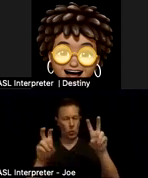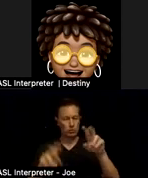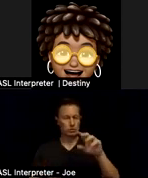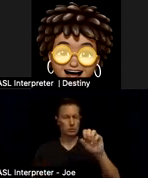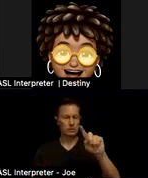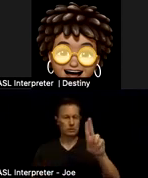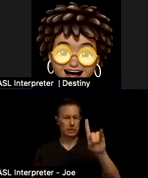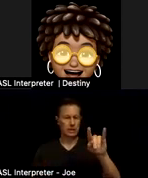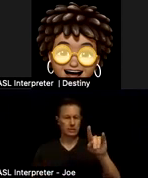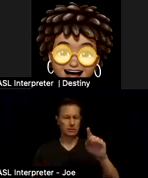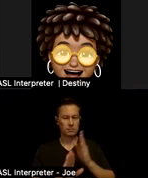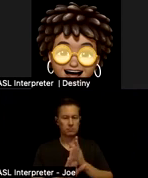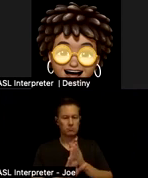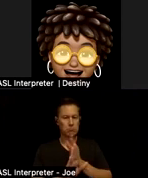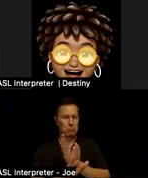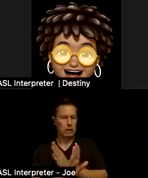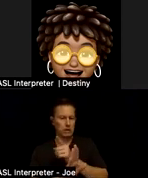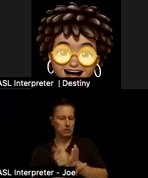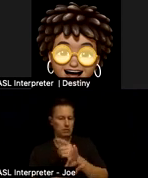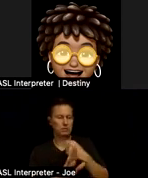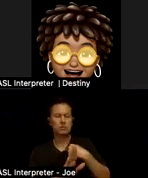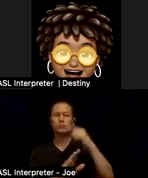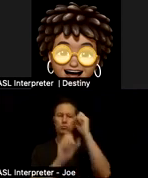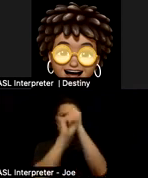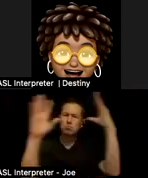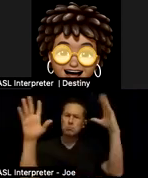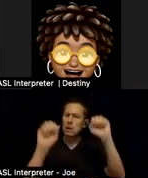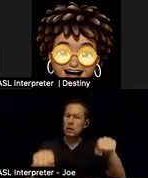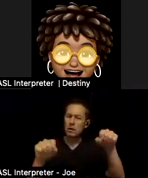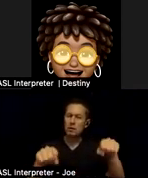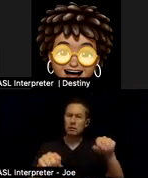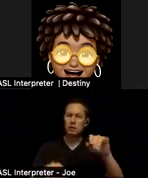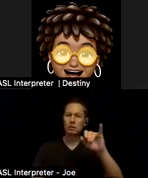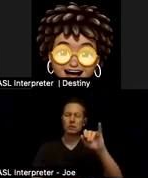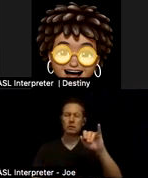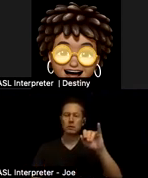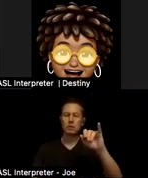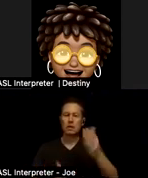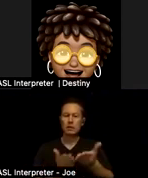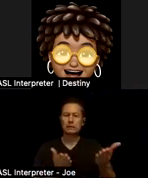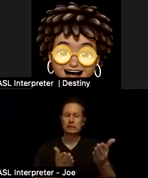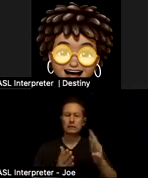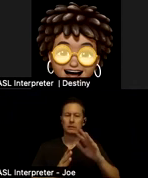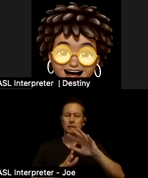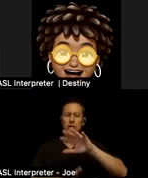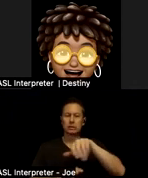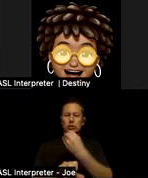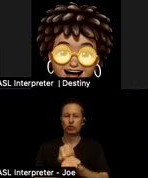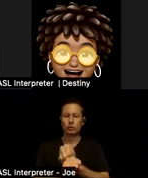house, but you get the idea that the item is secured to the wall